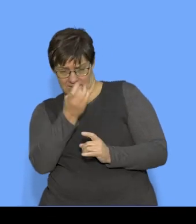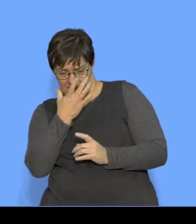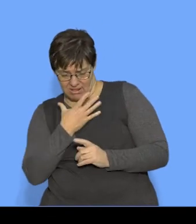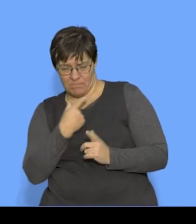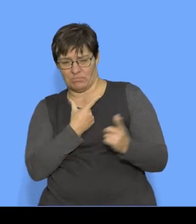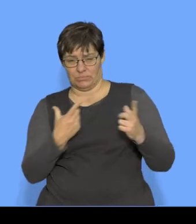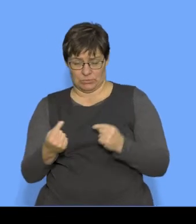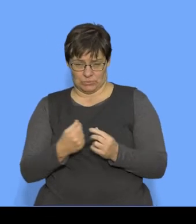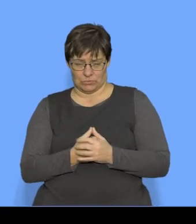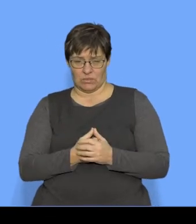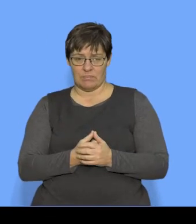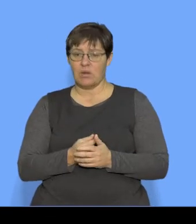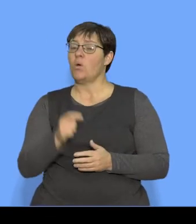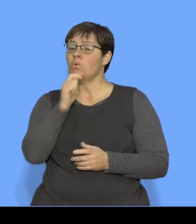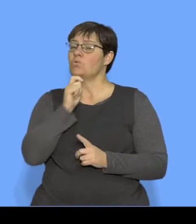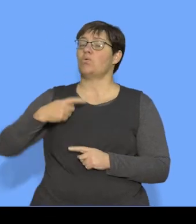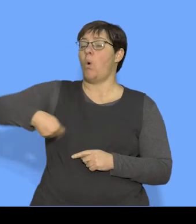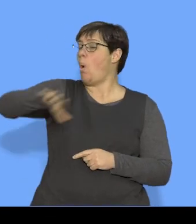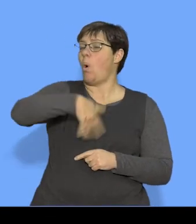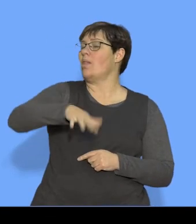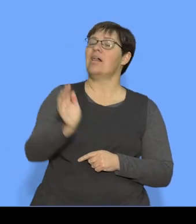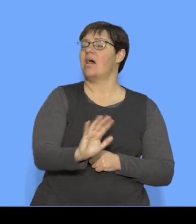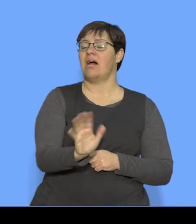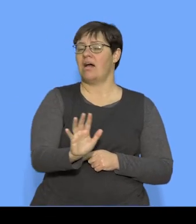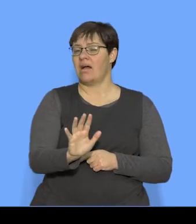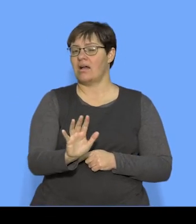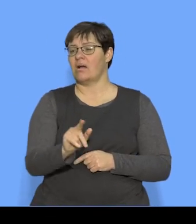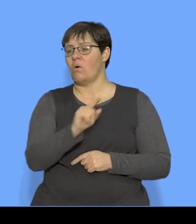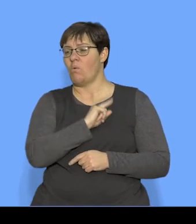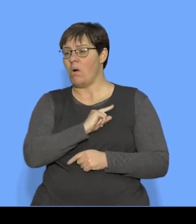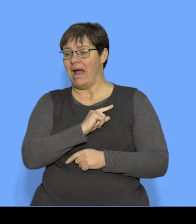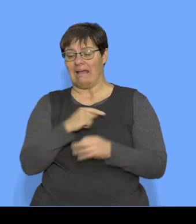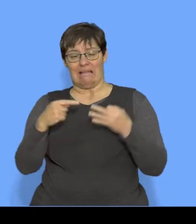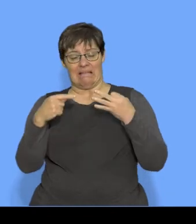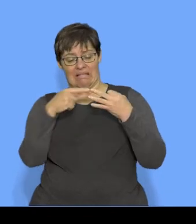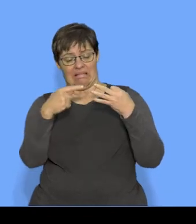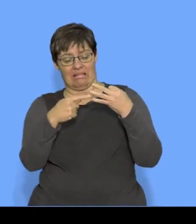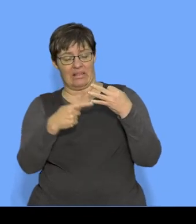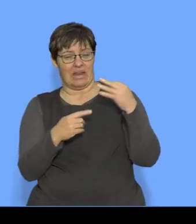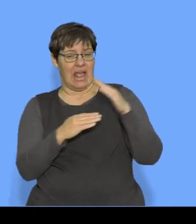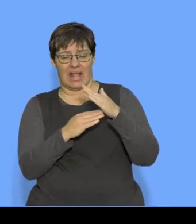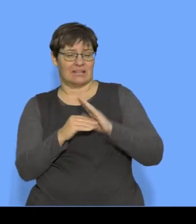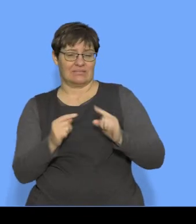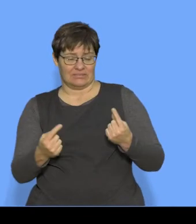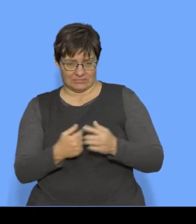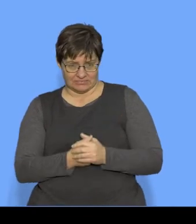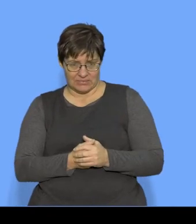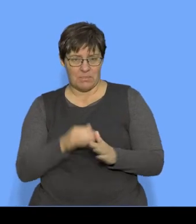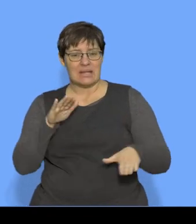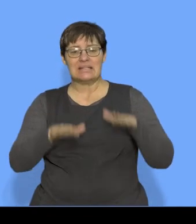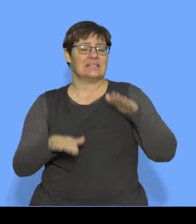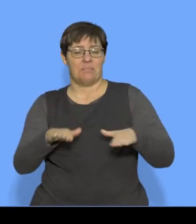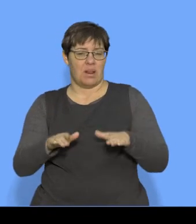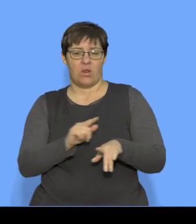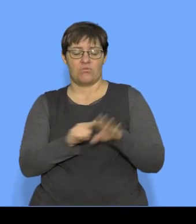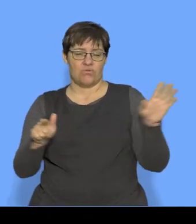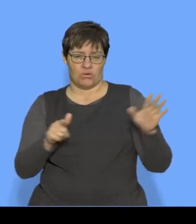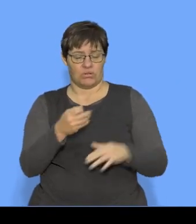told, right? Not that I'm going to use all of them, because I can't use 3 angles. That will mean similar and